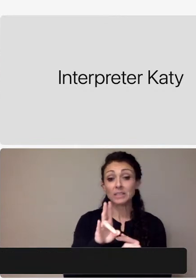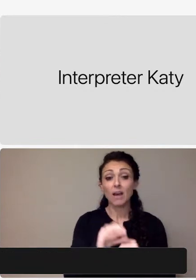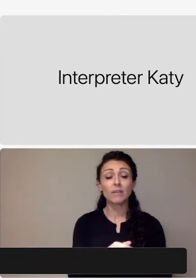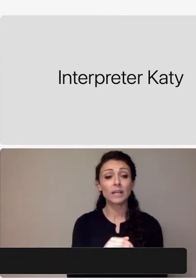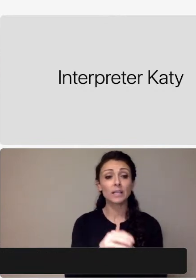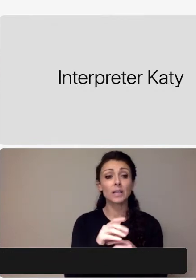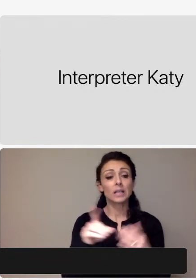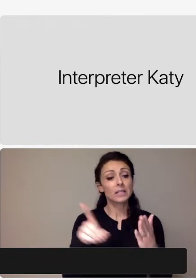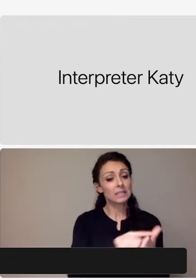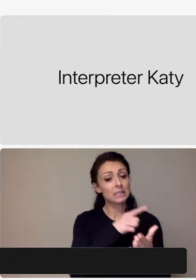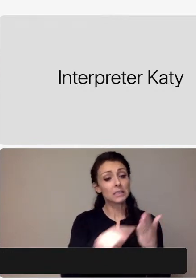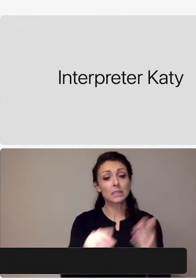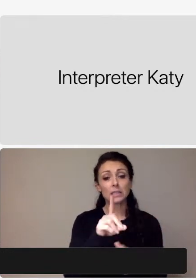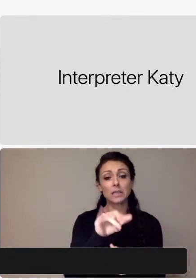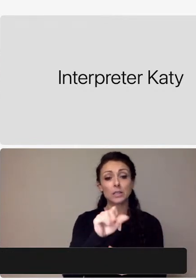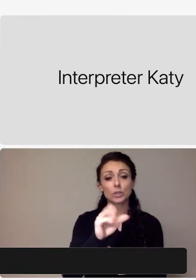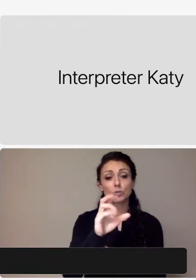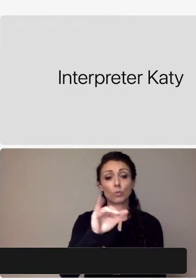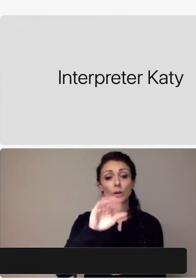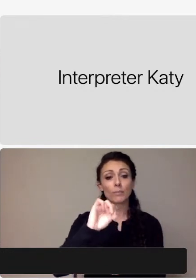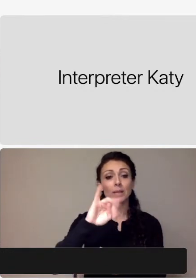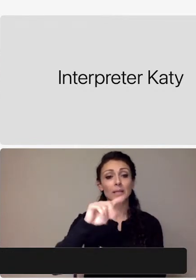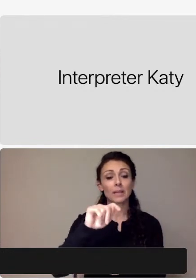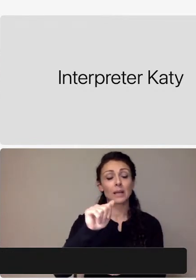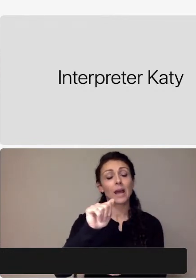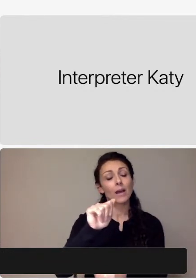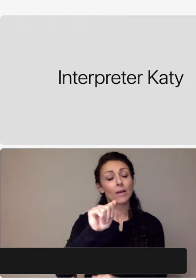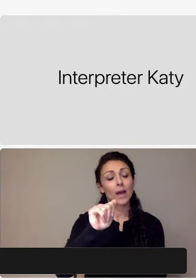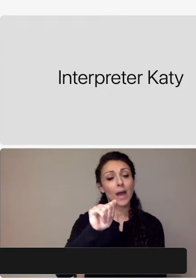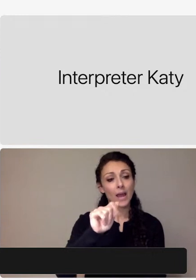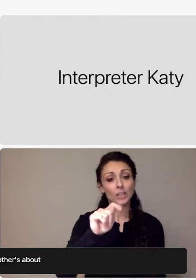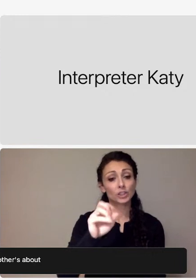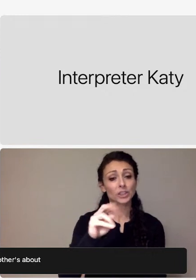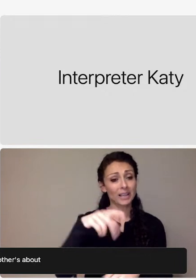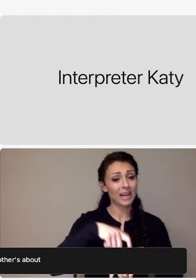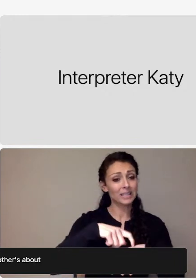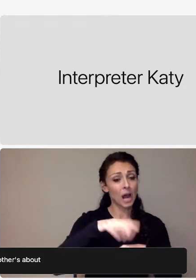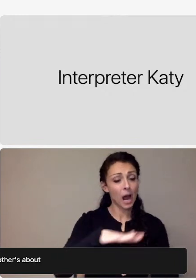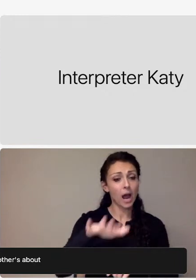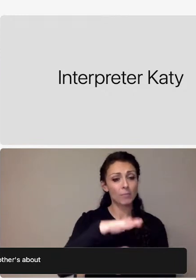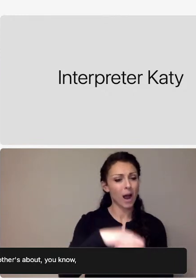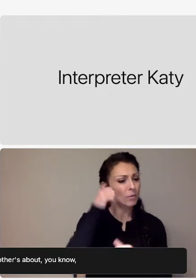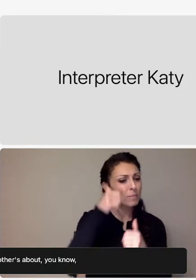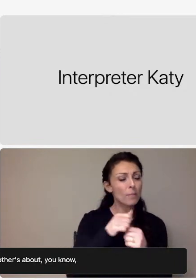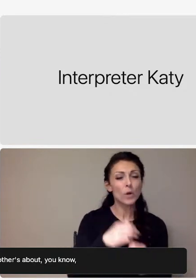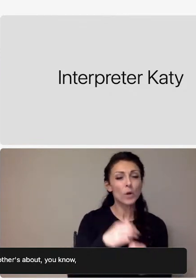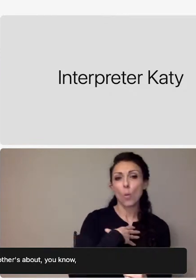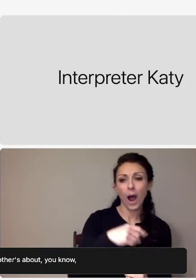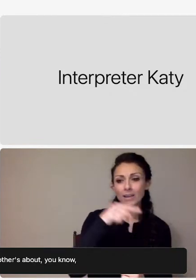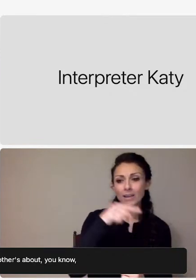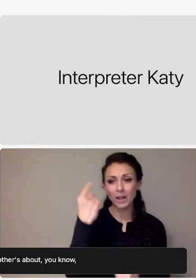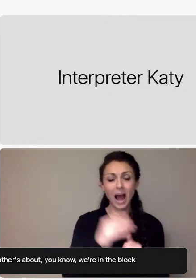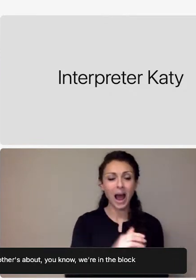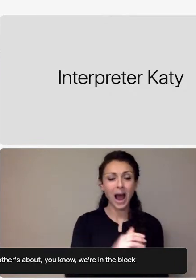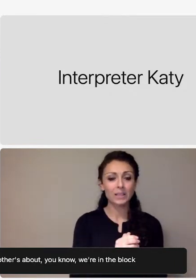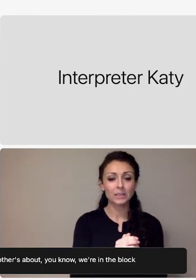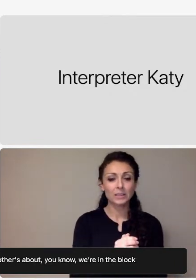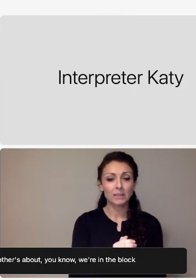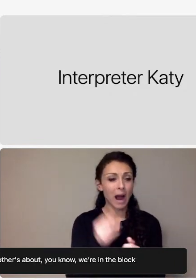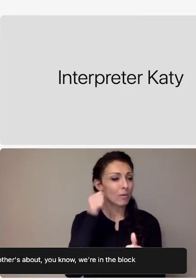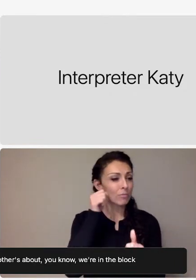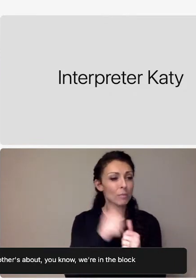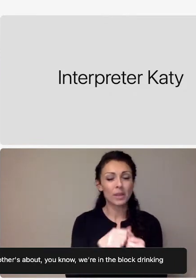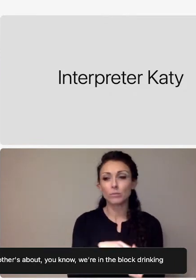remember hearing the stories about it with my grandmothers about you know the white and the black you know um drinking